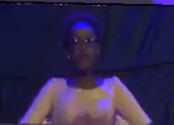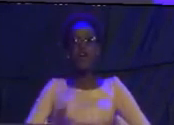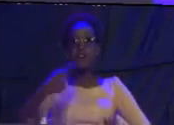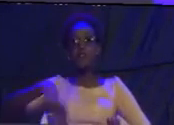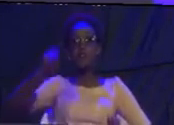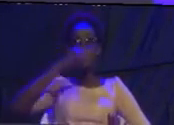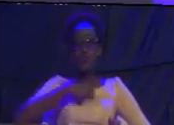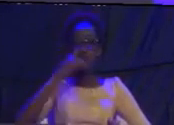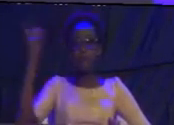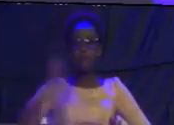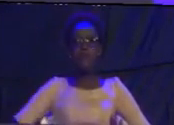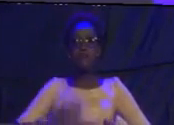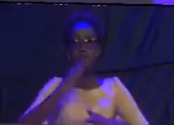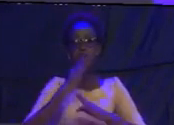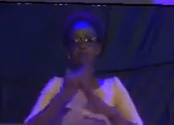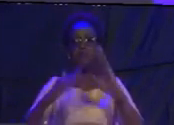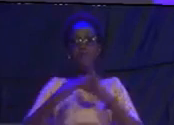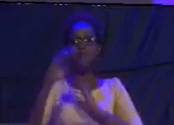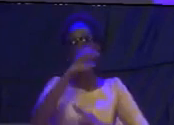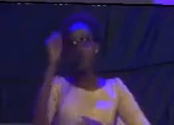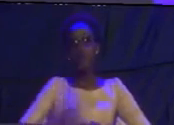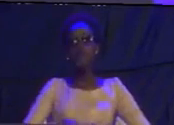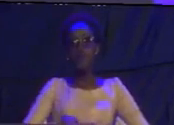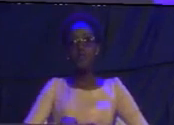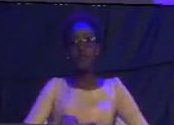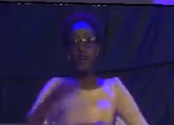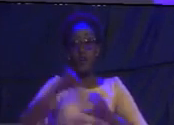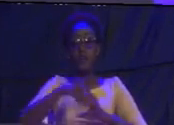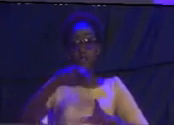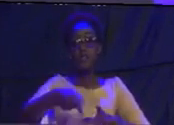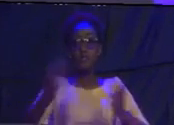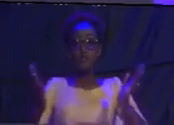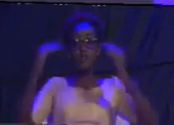It is us to build this continent.